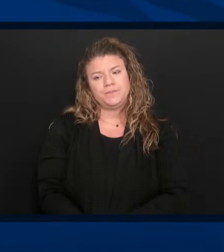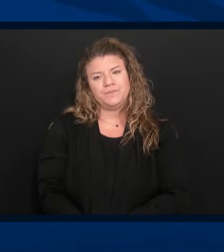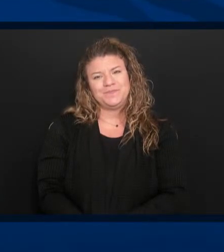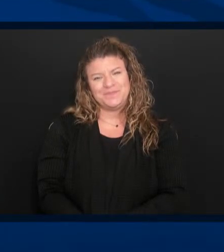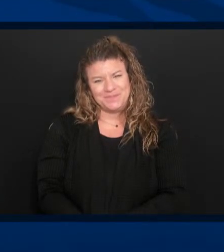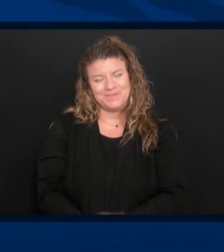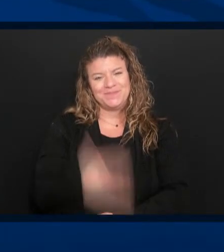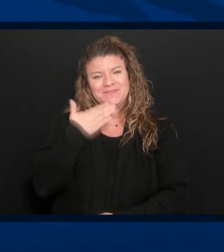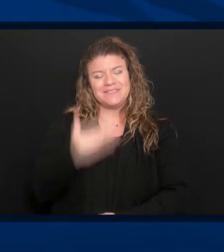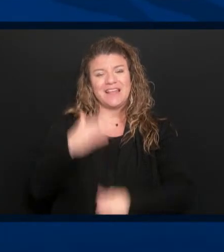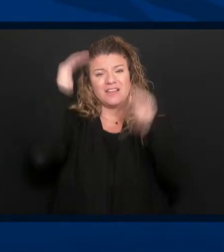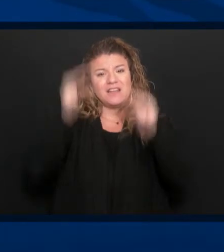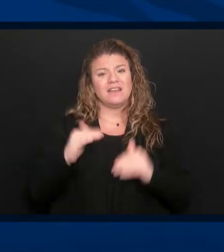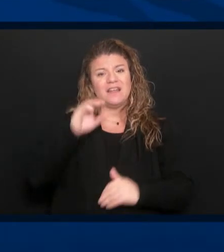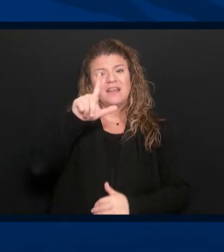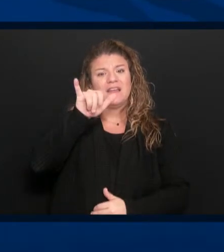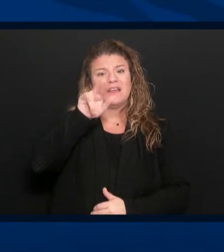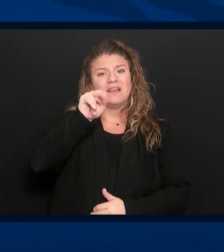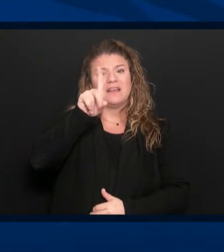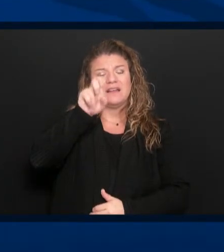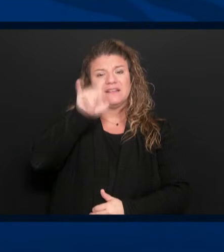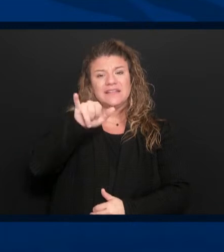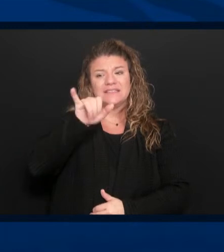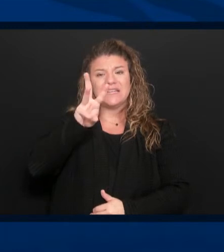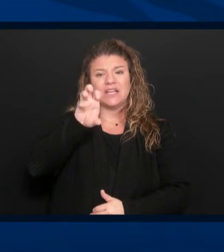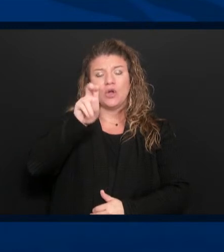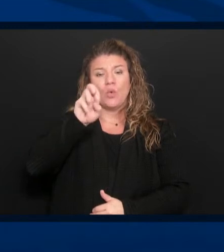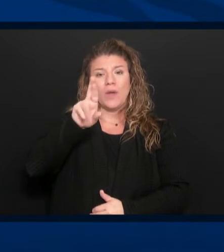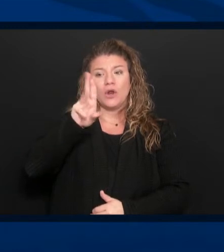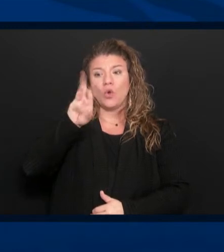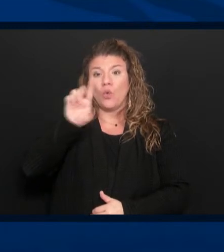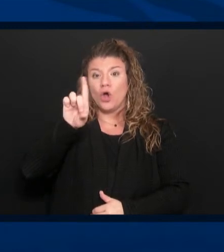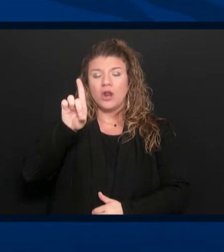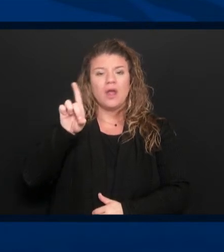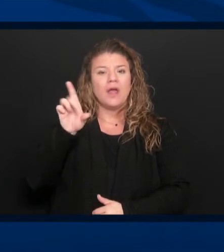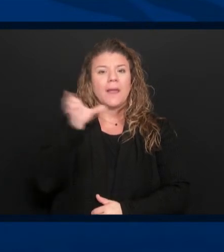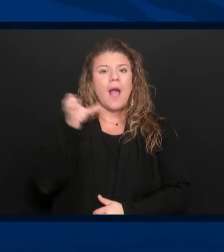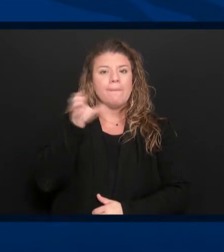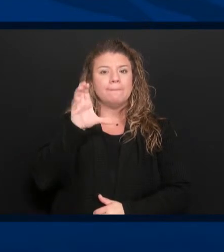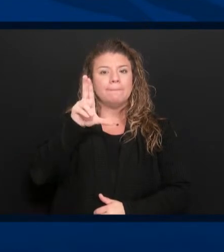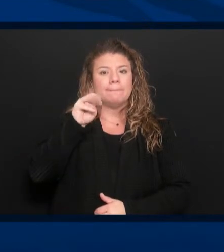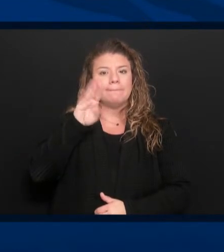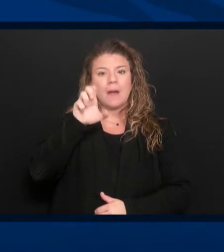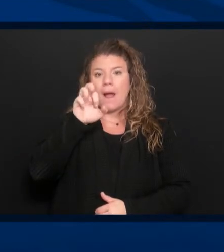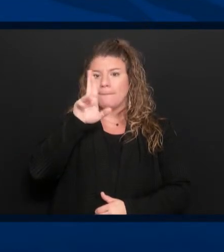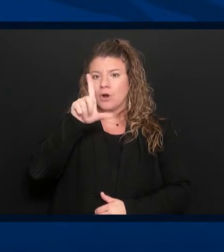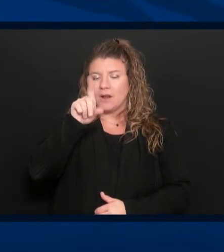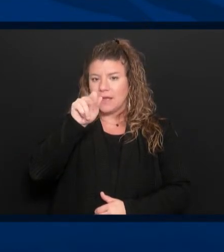All right, thank you, Mark. Next to Lindsay Renner Wood with the Cumberland News Times.